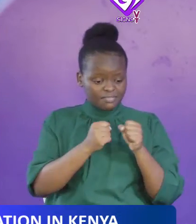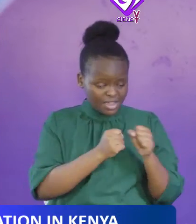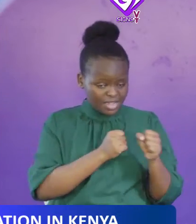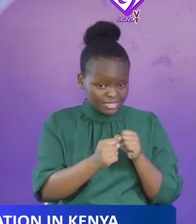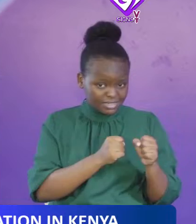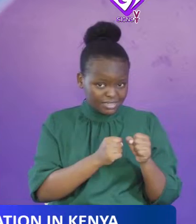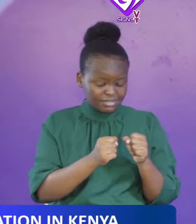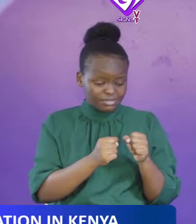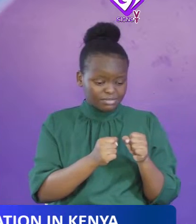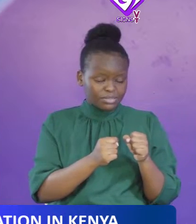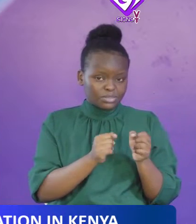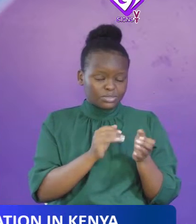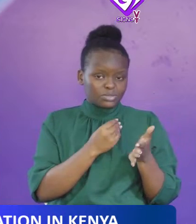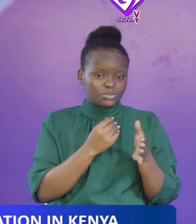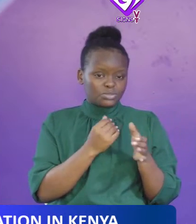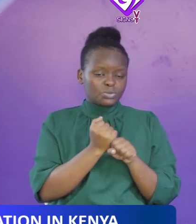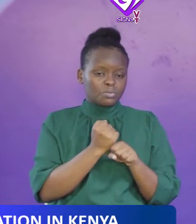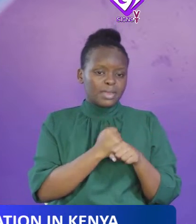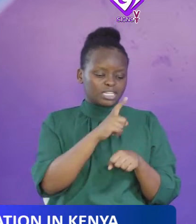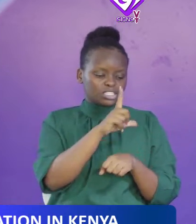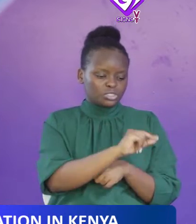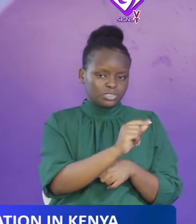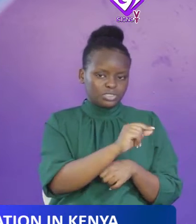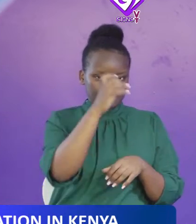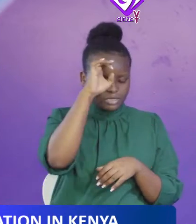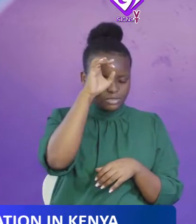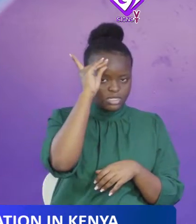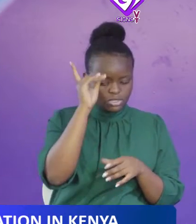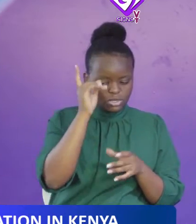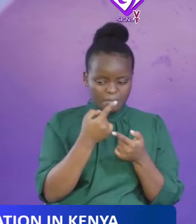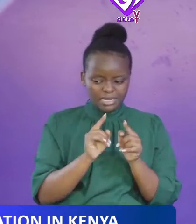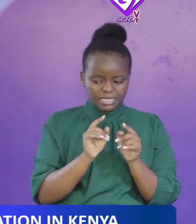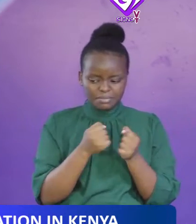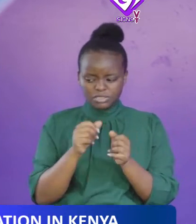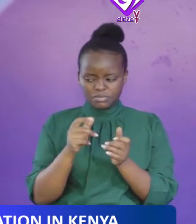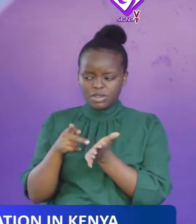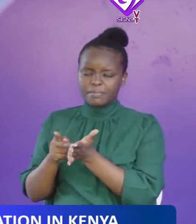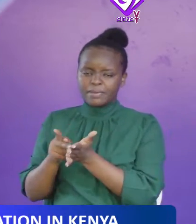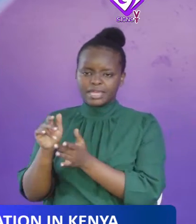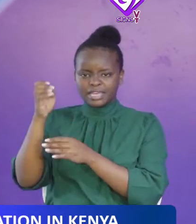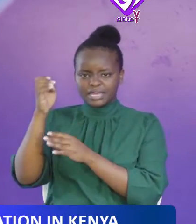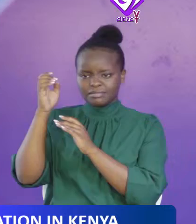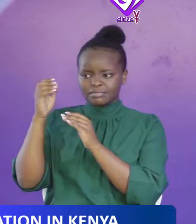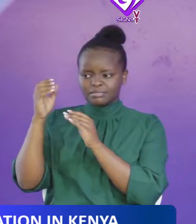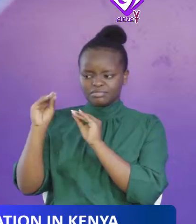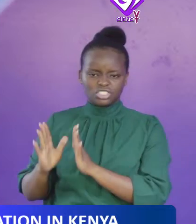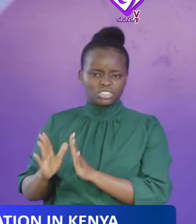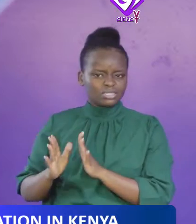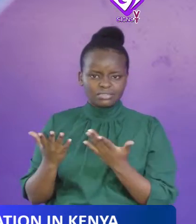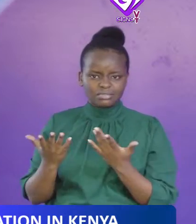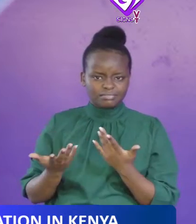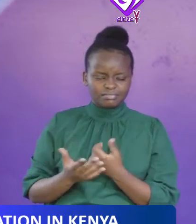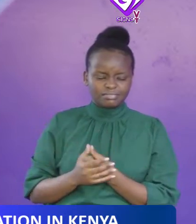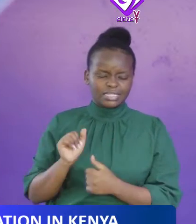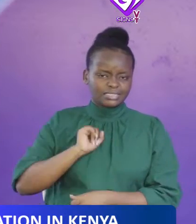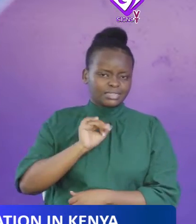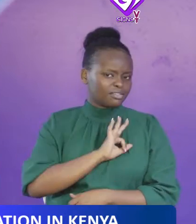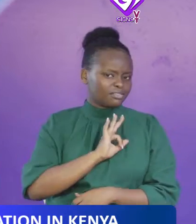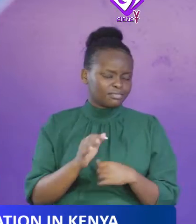to remunerate the people who are administering the education, chaos. Exactly. Thank you, Alan. One thing I'll start by saying